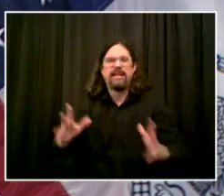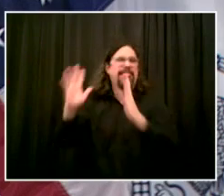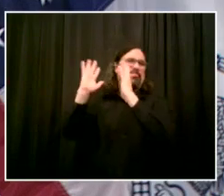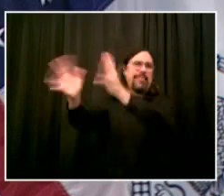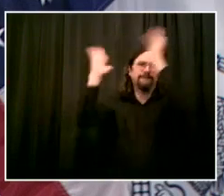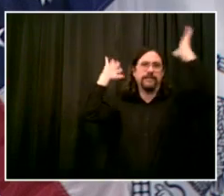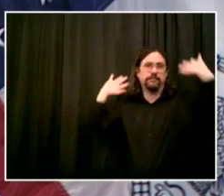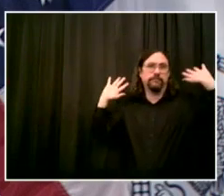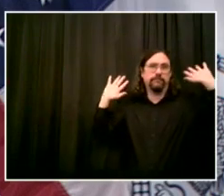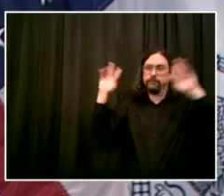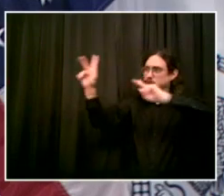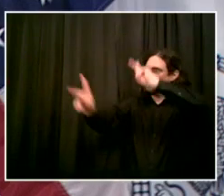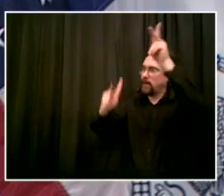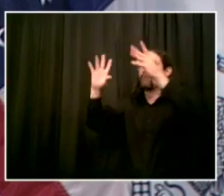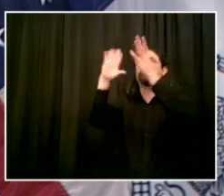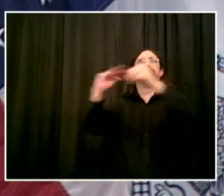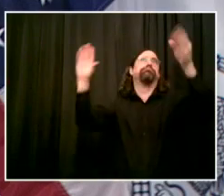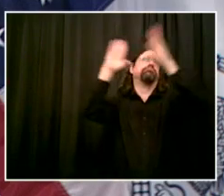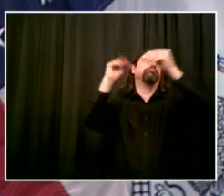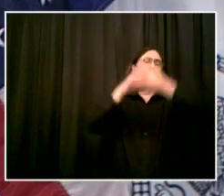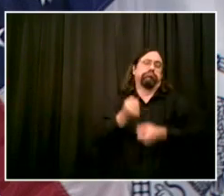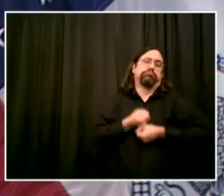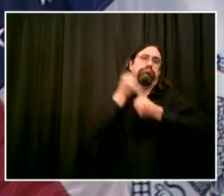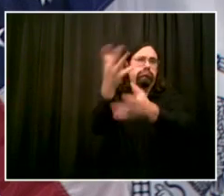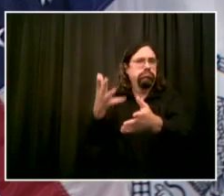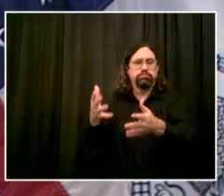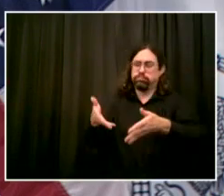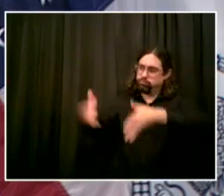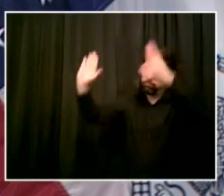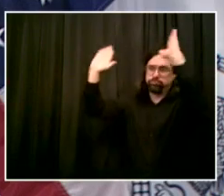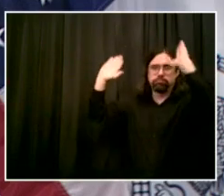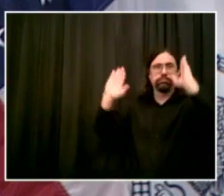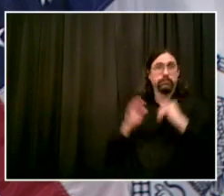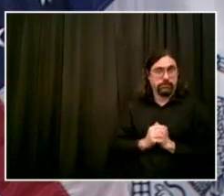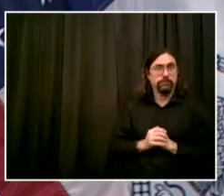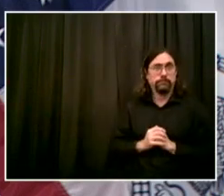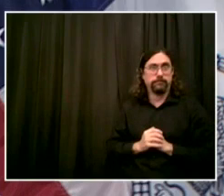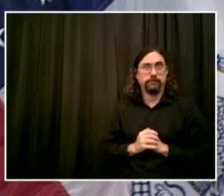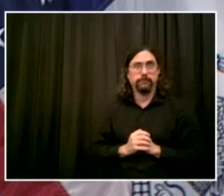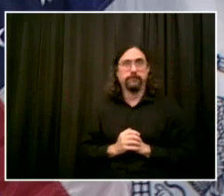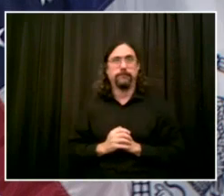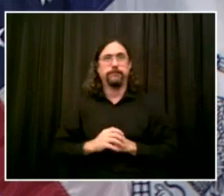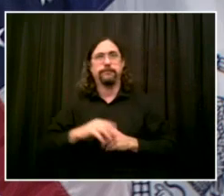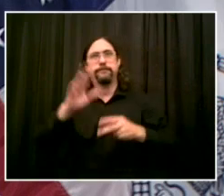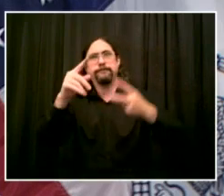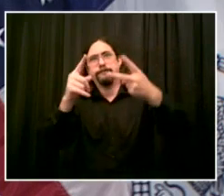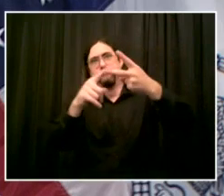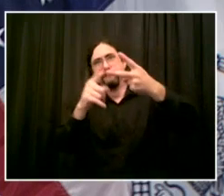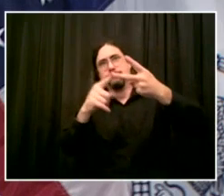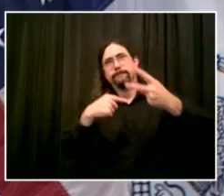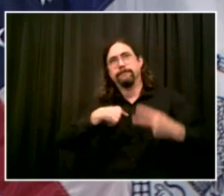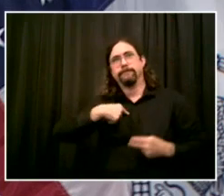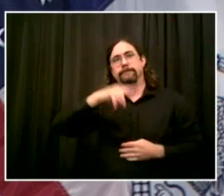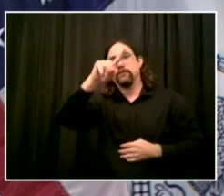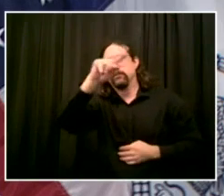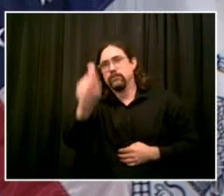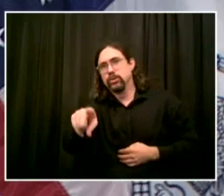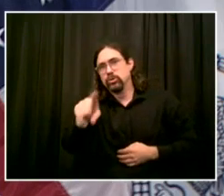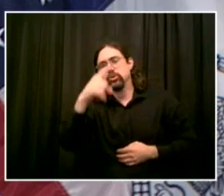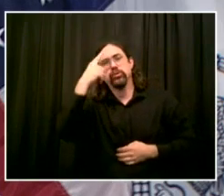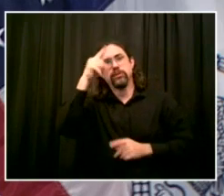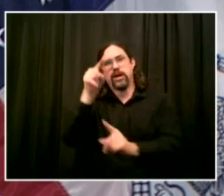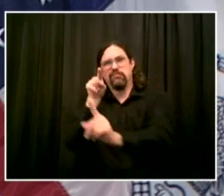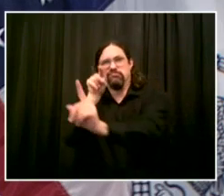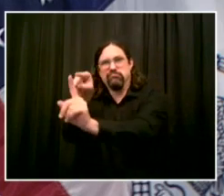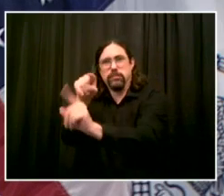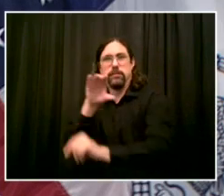Commissioner Shea. What's the plan to replace the anti-crime unit? Will there be another unit